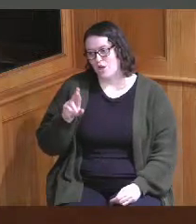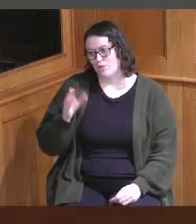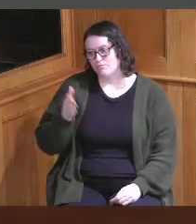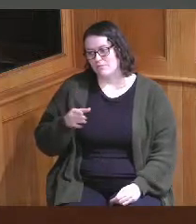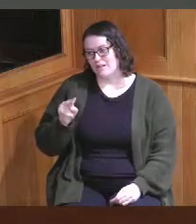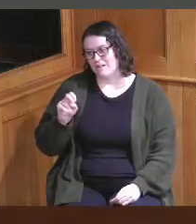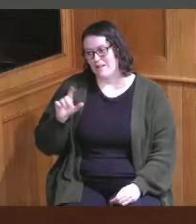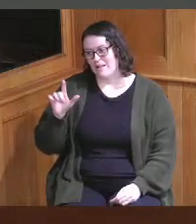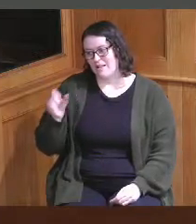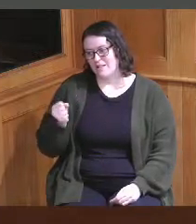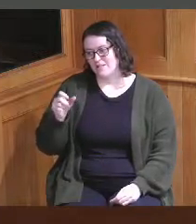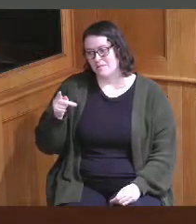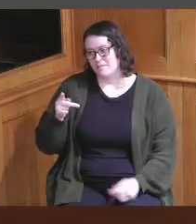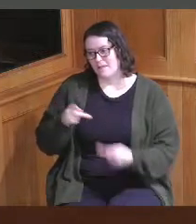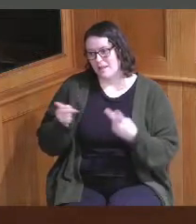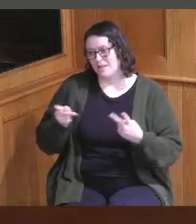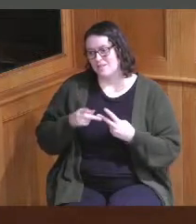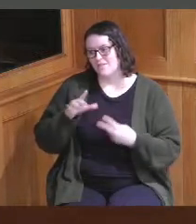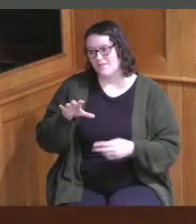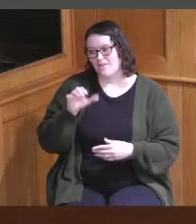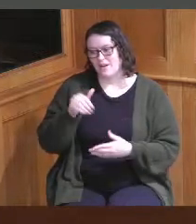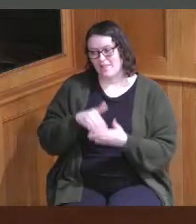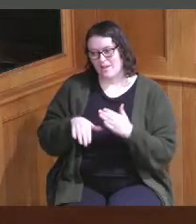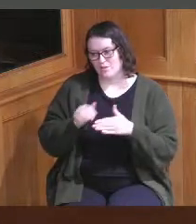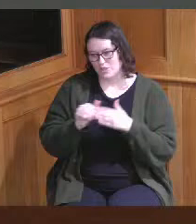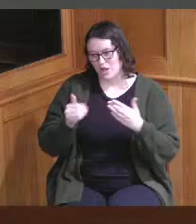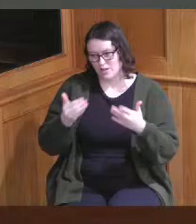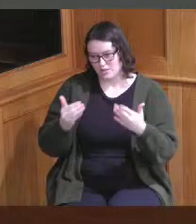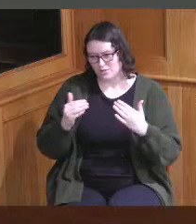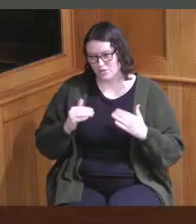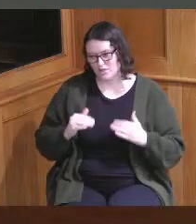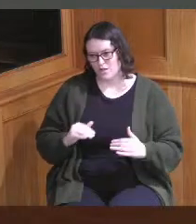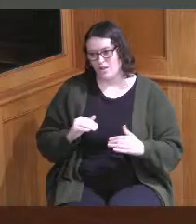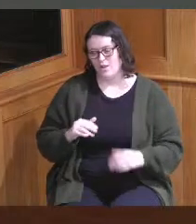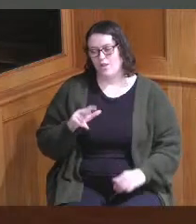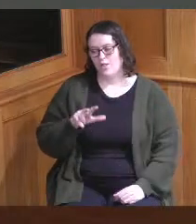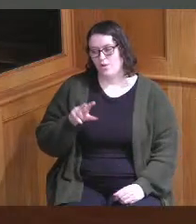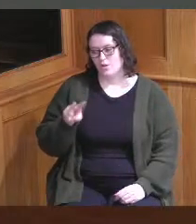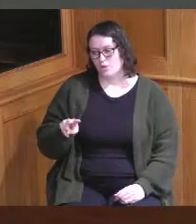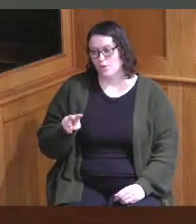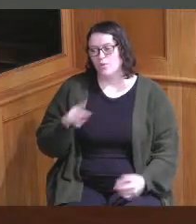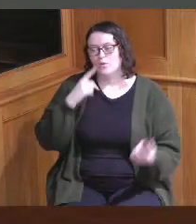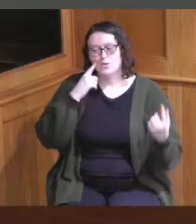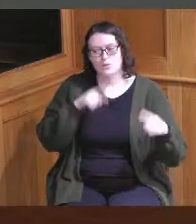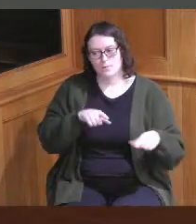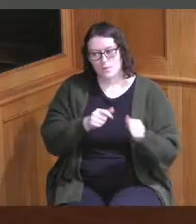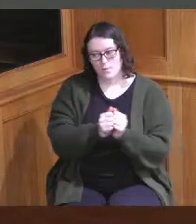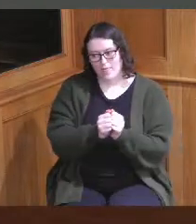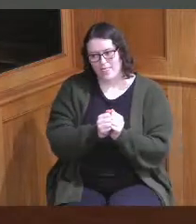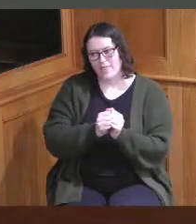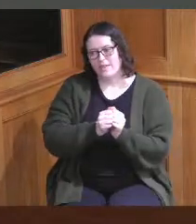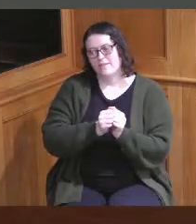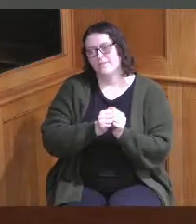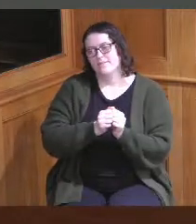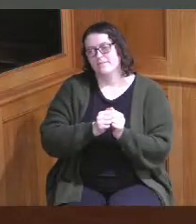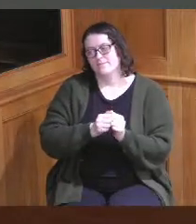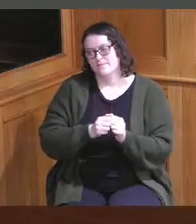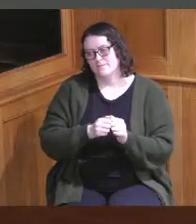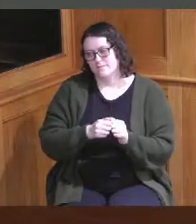living services, $500,000. Item 32 is an agreement with